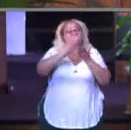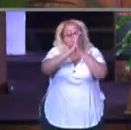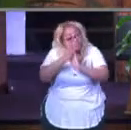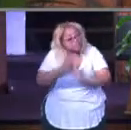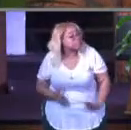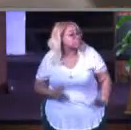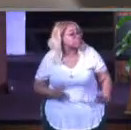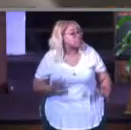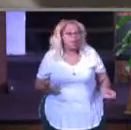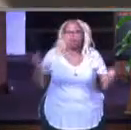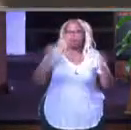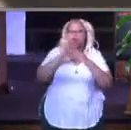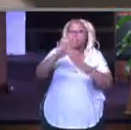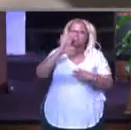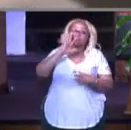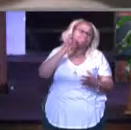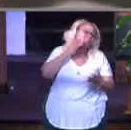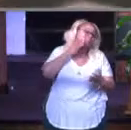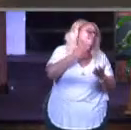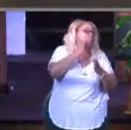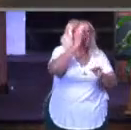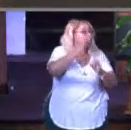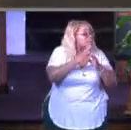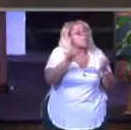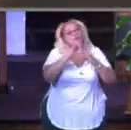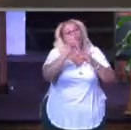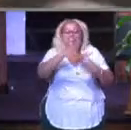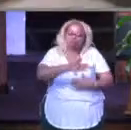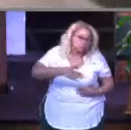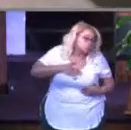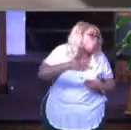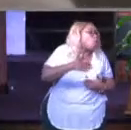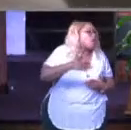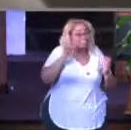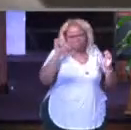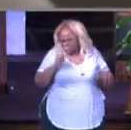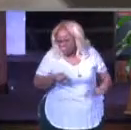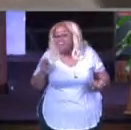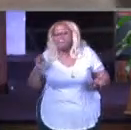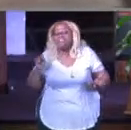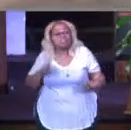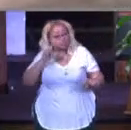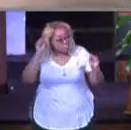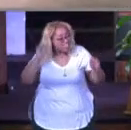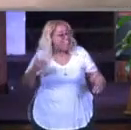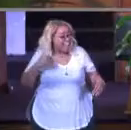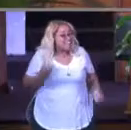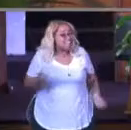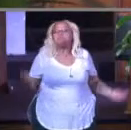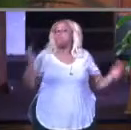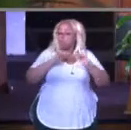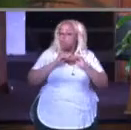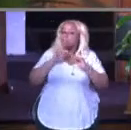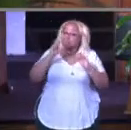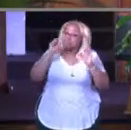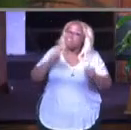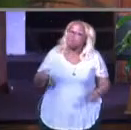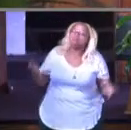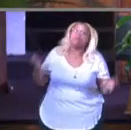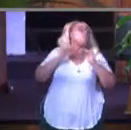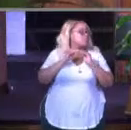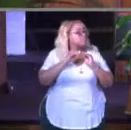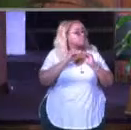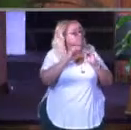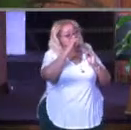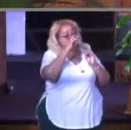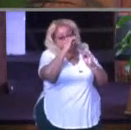his peace and more of his favor and more of his joy? Oh yes, you can have more. You can